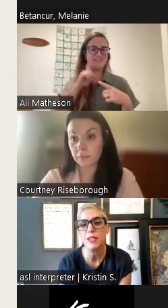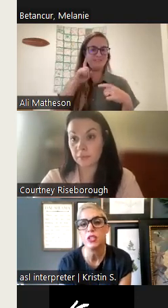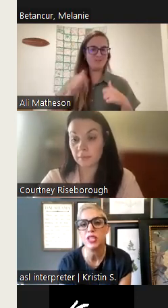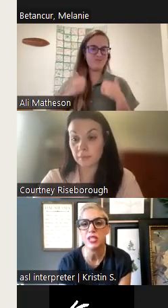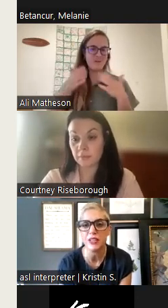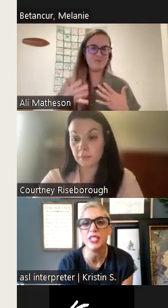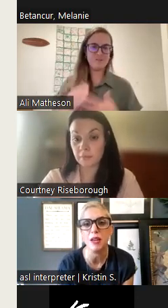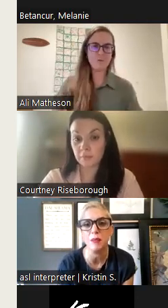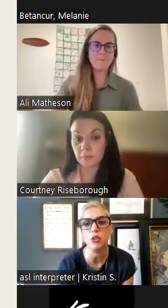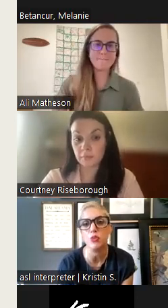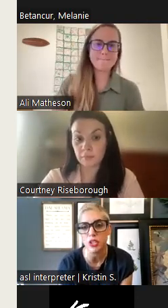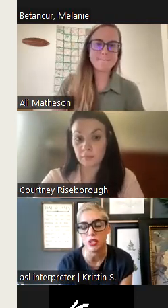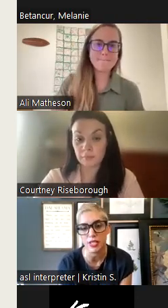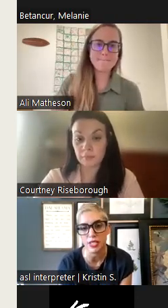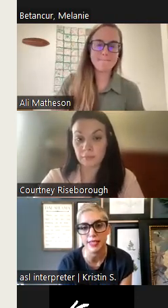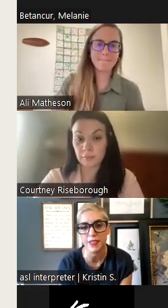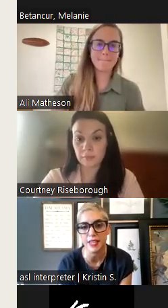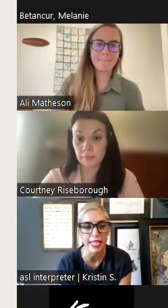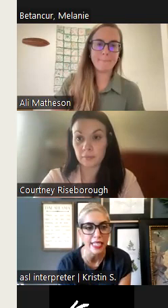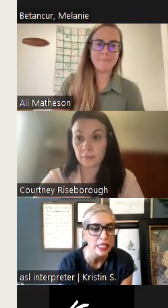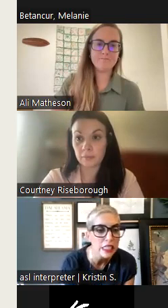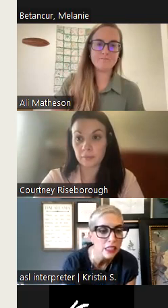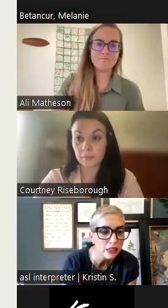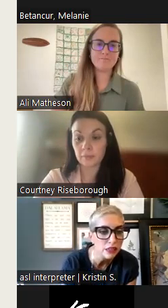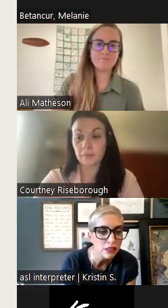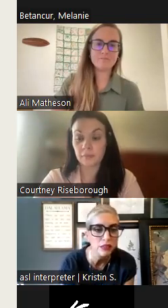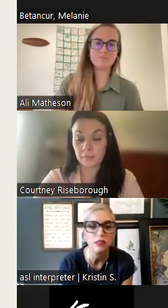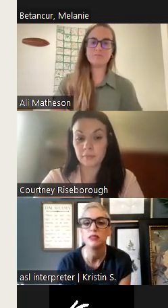we have to make sure that we're giving them the resources that they need.